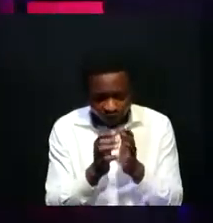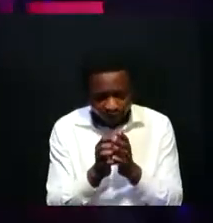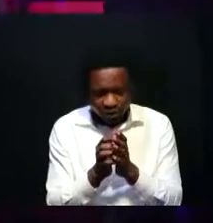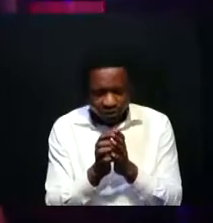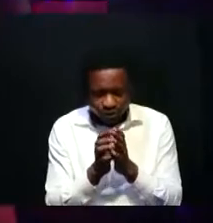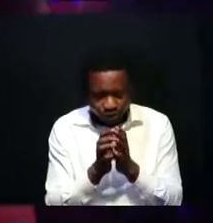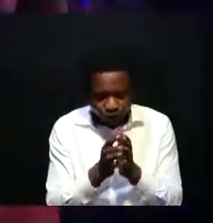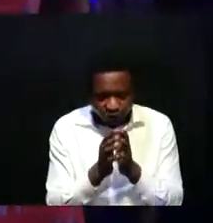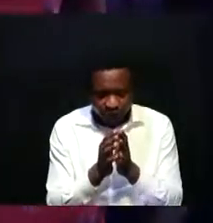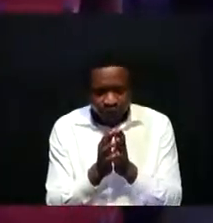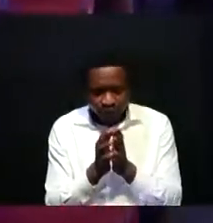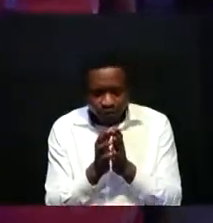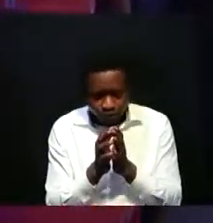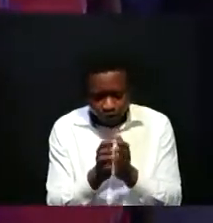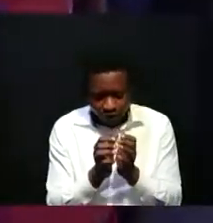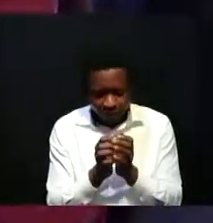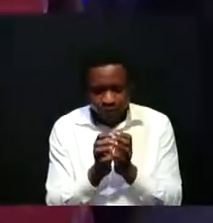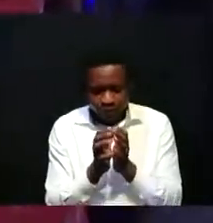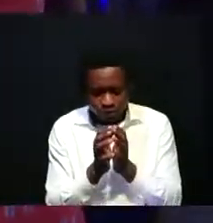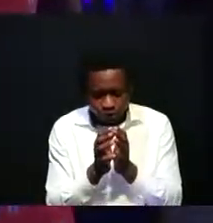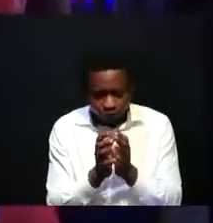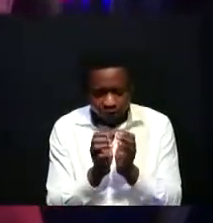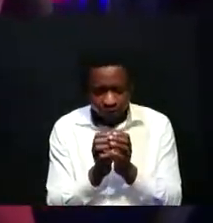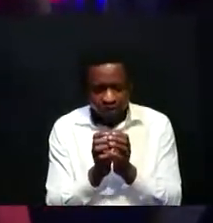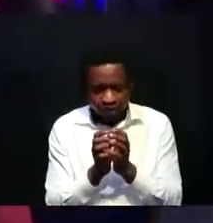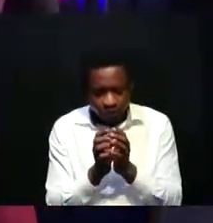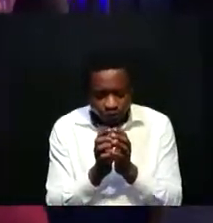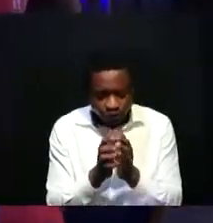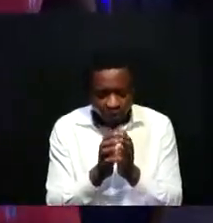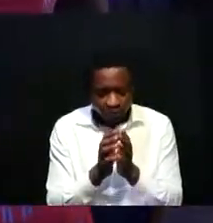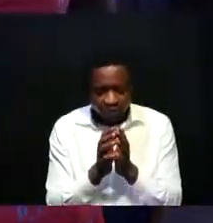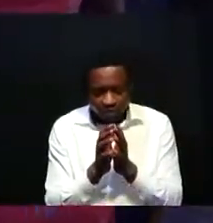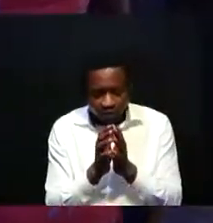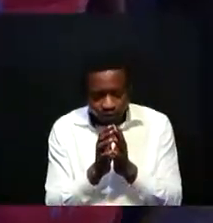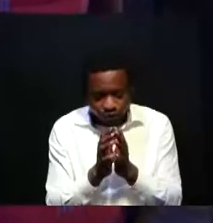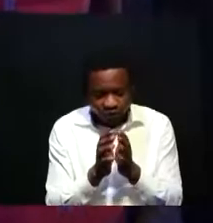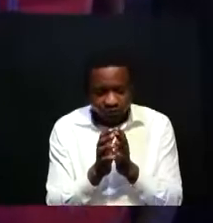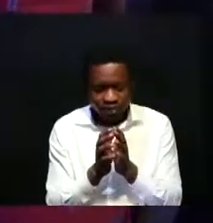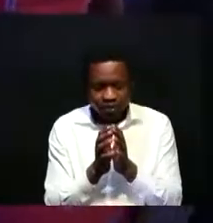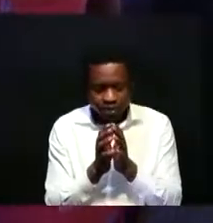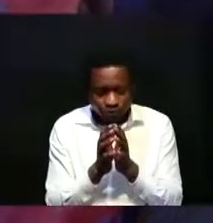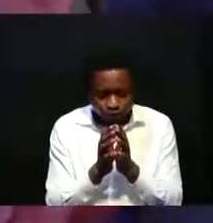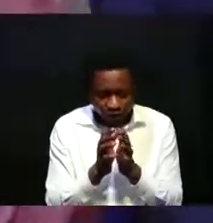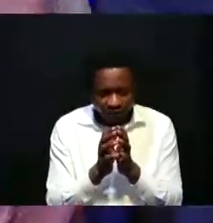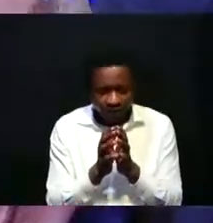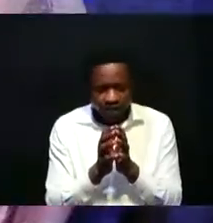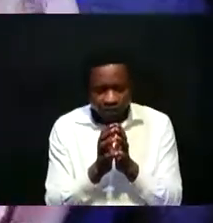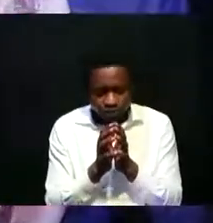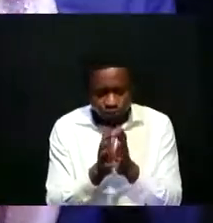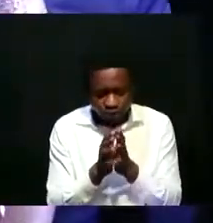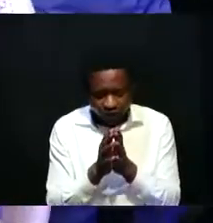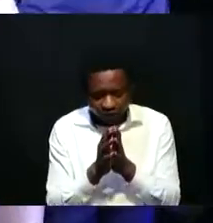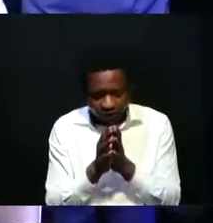God, wayward children, oh God, be restored back unto their families, be restored back unto their homes, oh